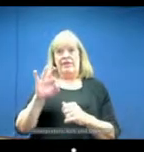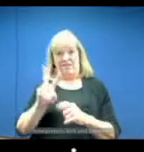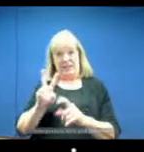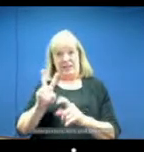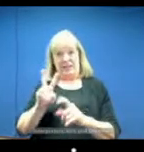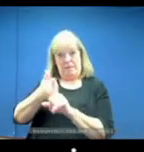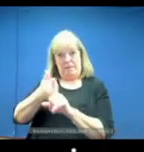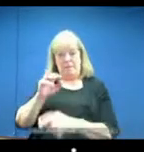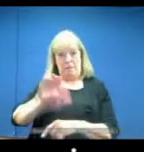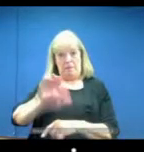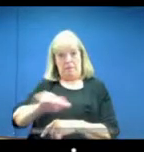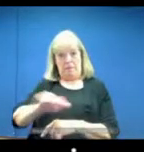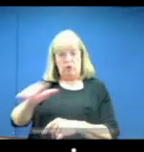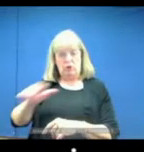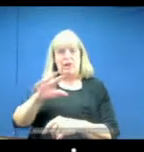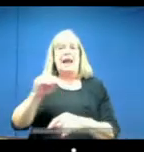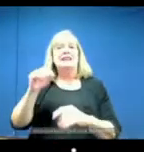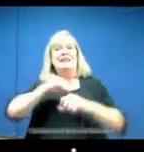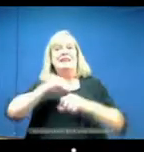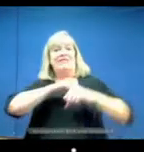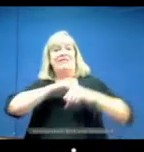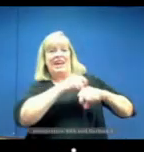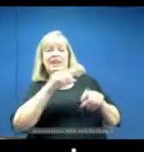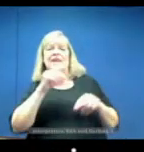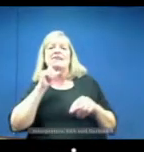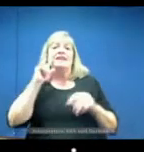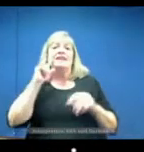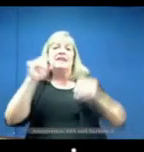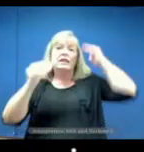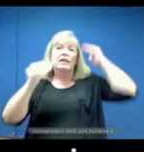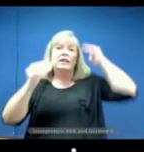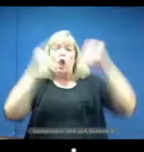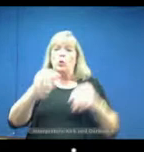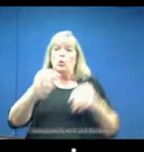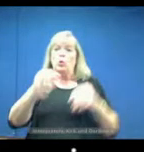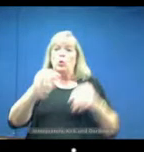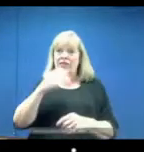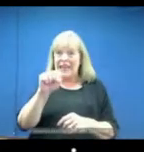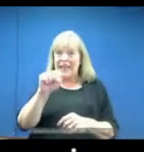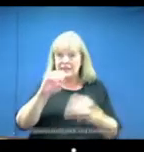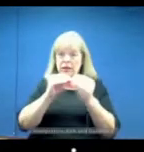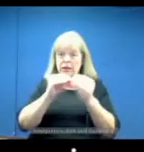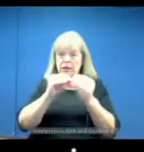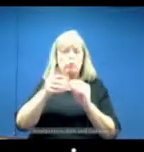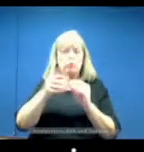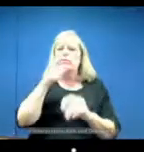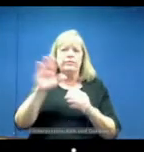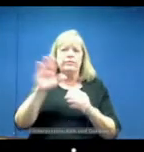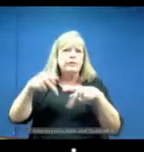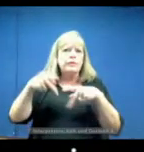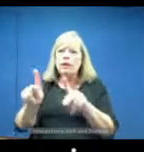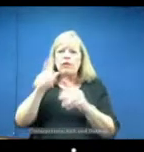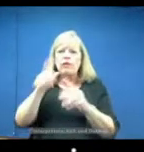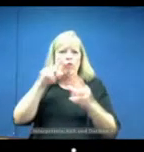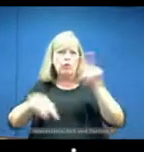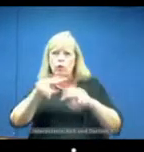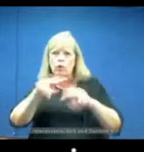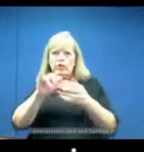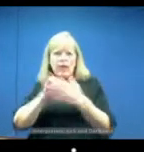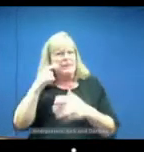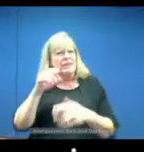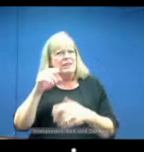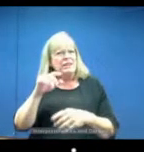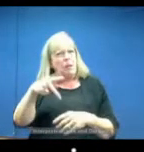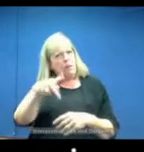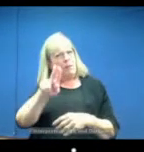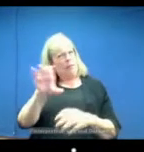case number, you don't need anybody's permission to view the case. They're public, right? So just